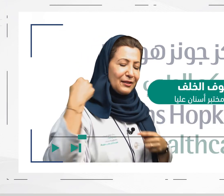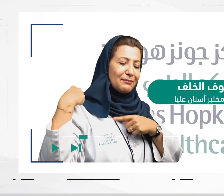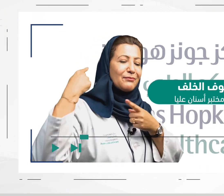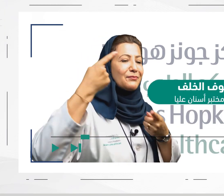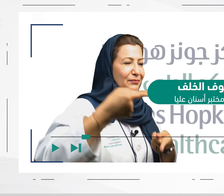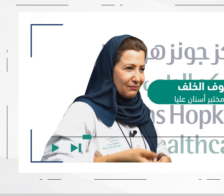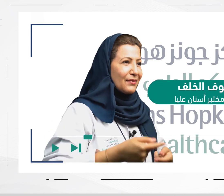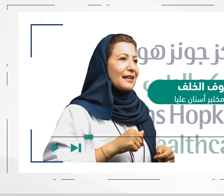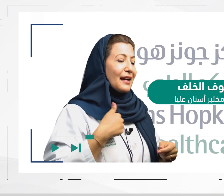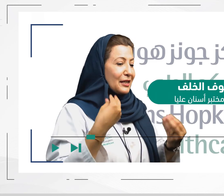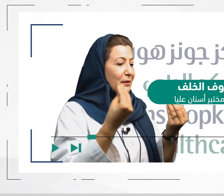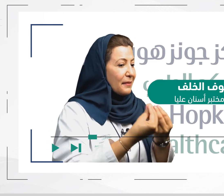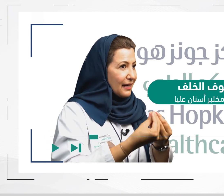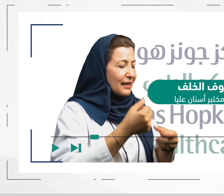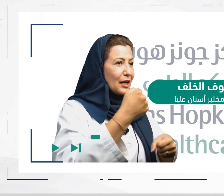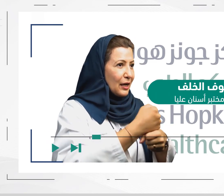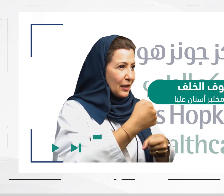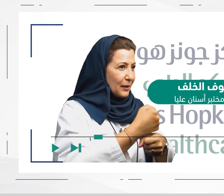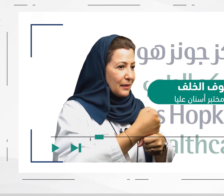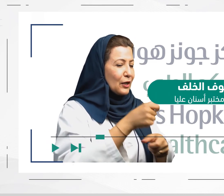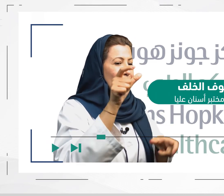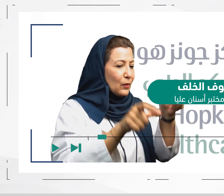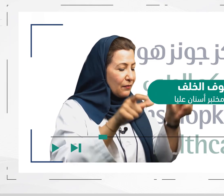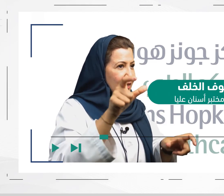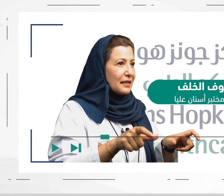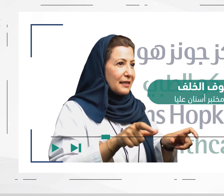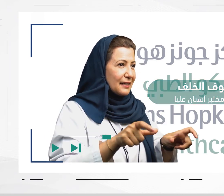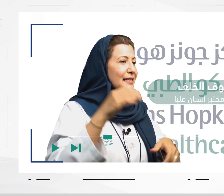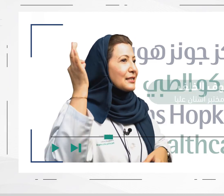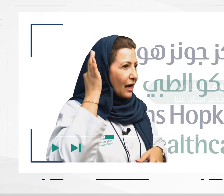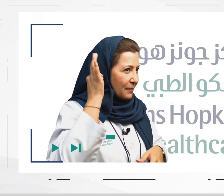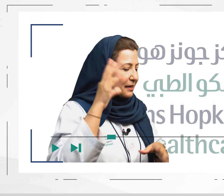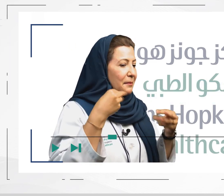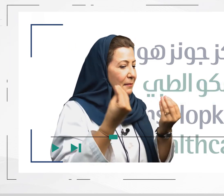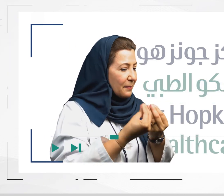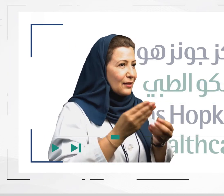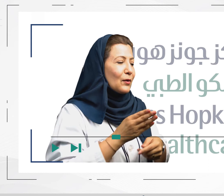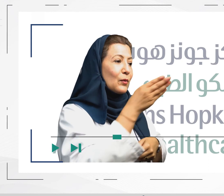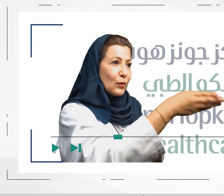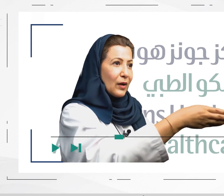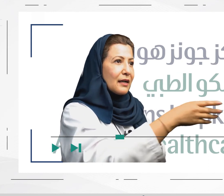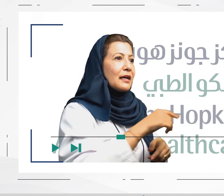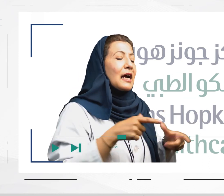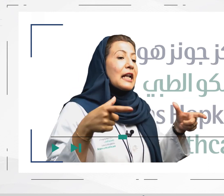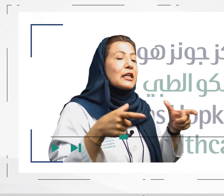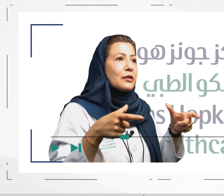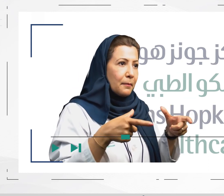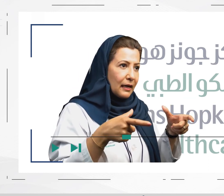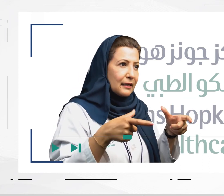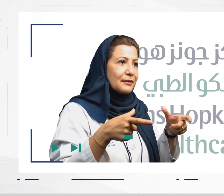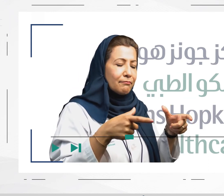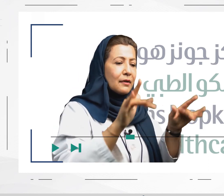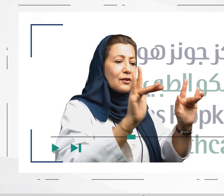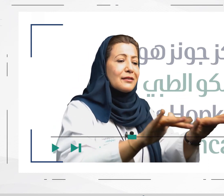As a person with hearing impairment, the flexibility of having meetings recorded with subtitles is